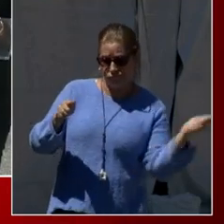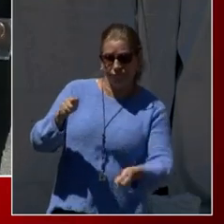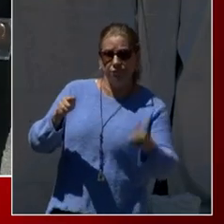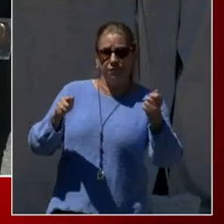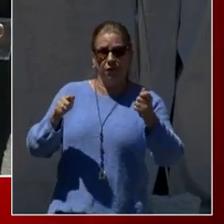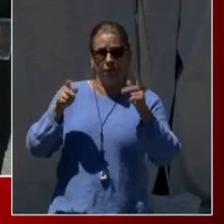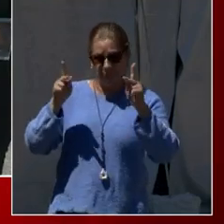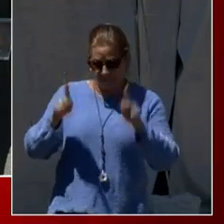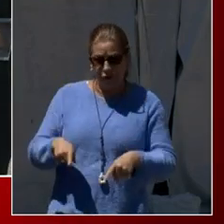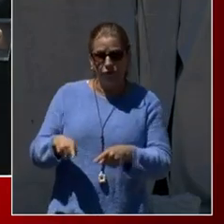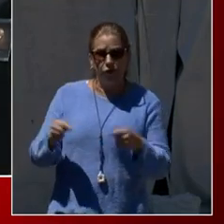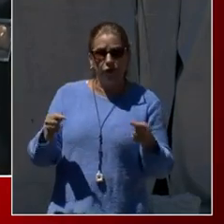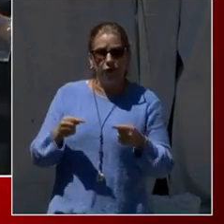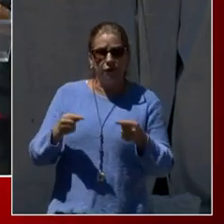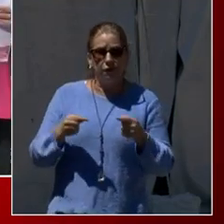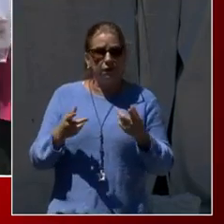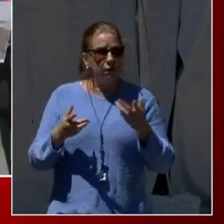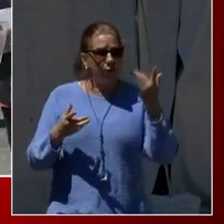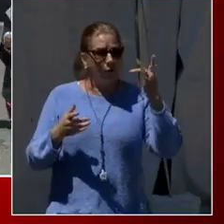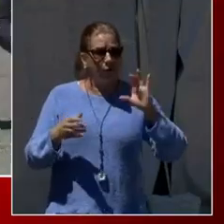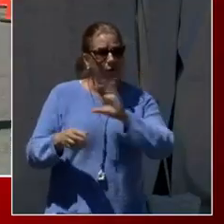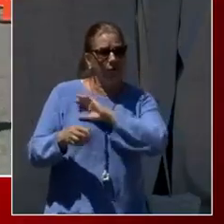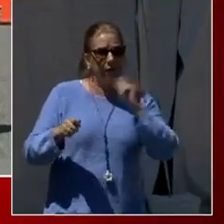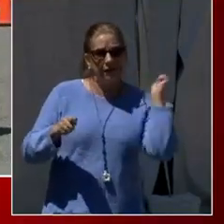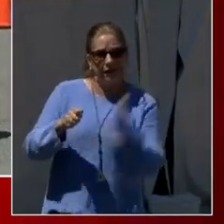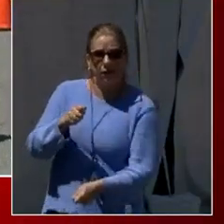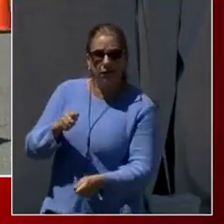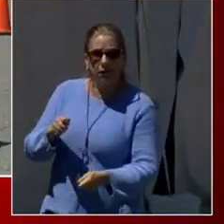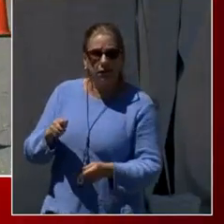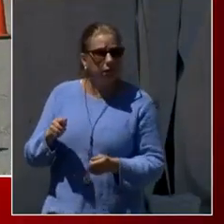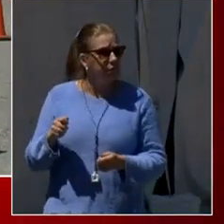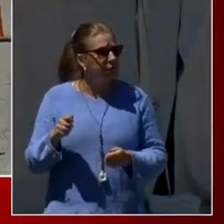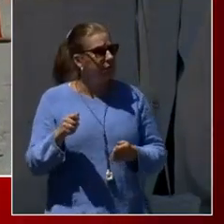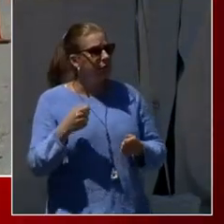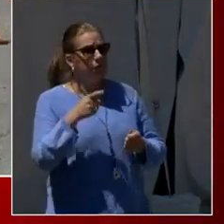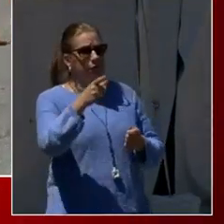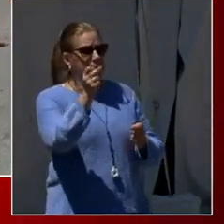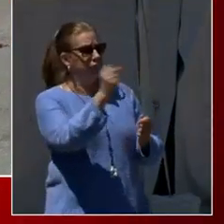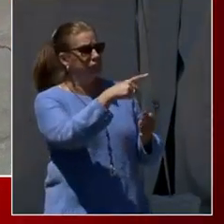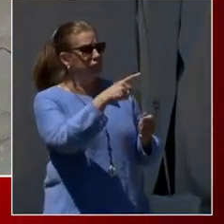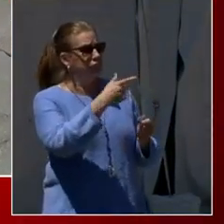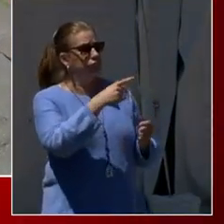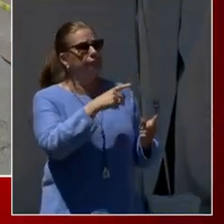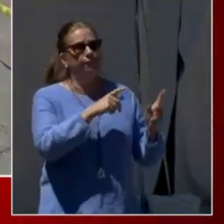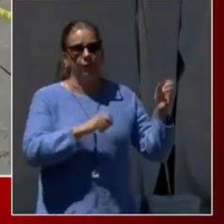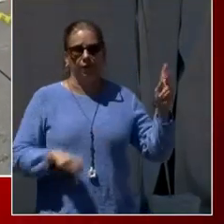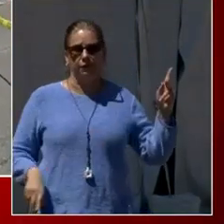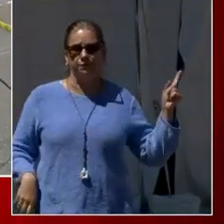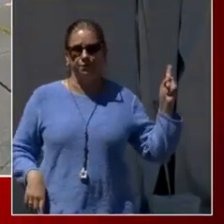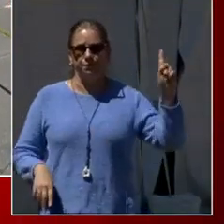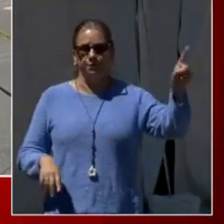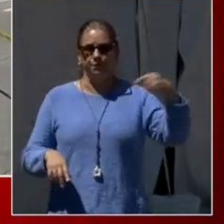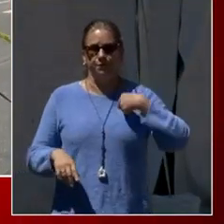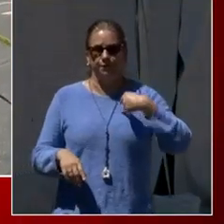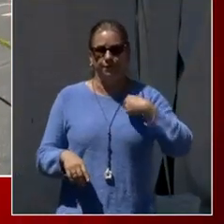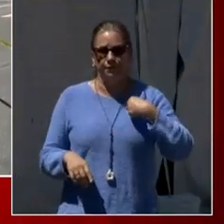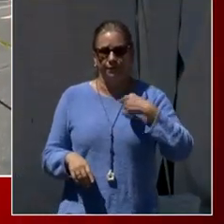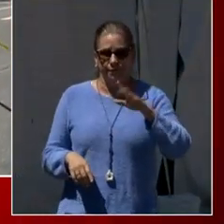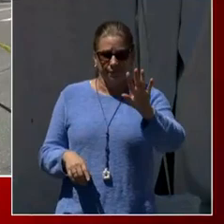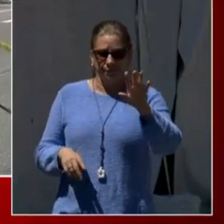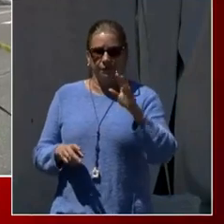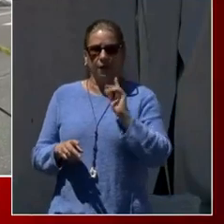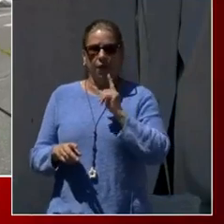policemen do that? Yes, the chief. So sure, I think you have two different questions. You want to